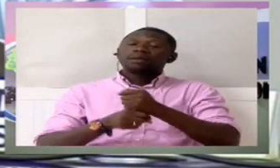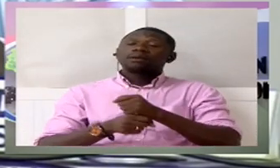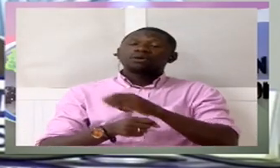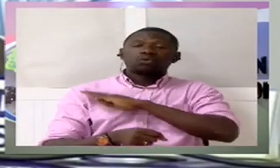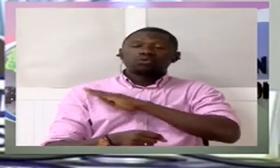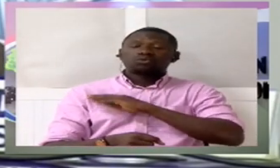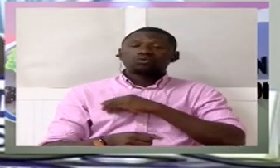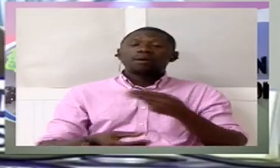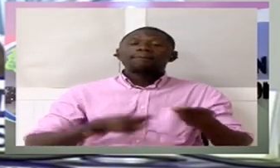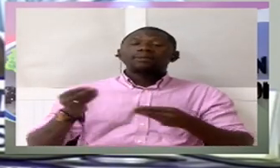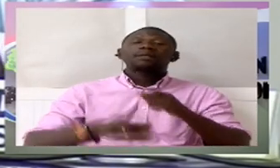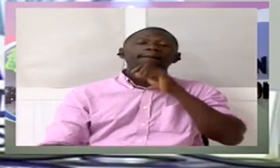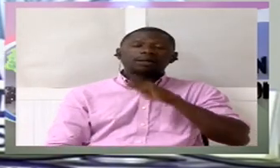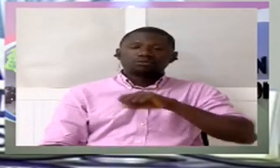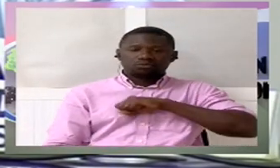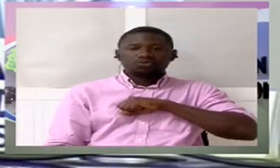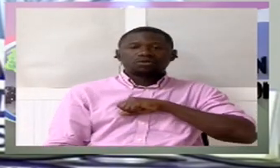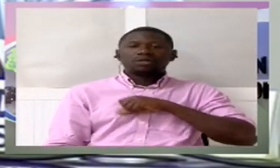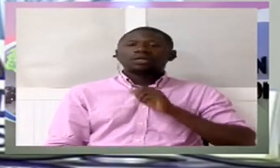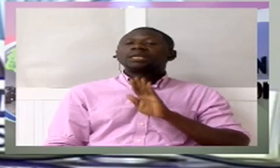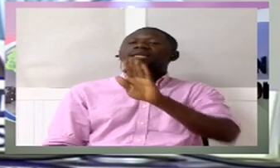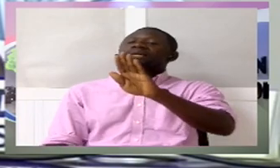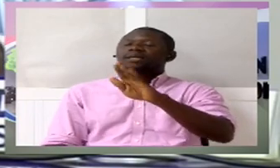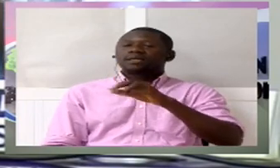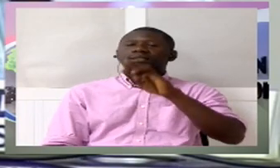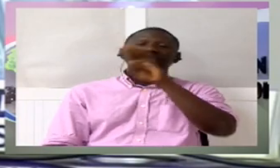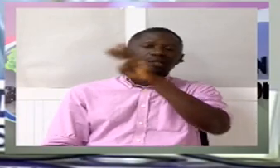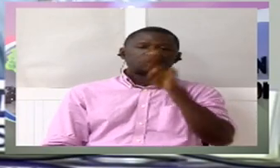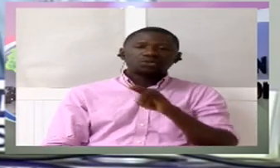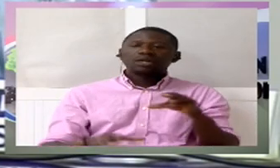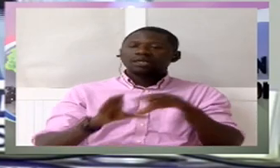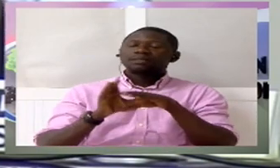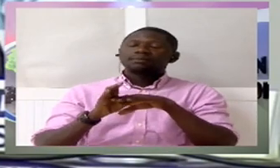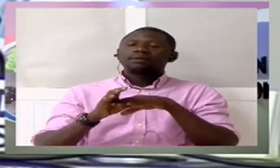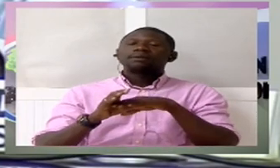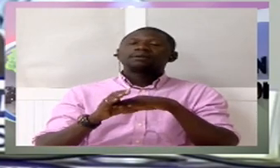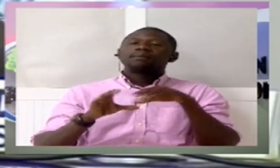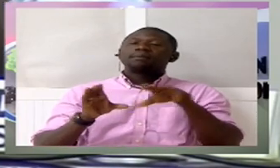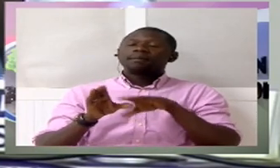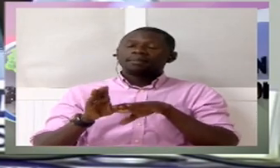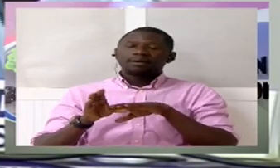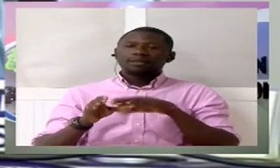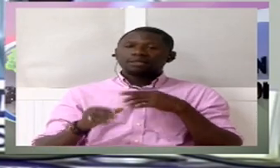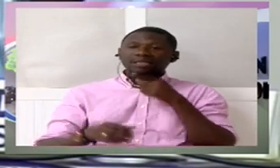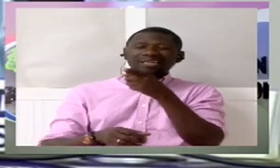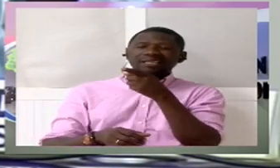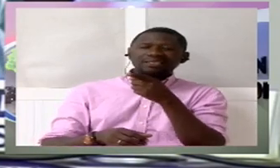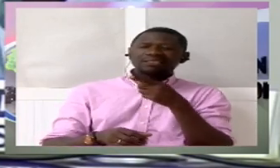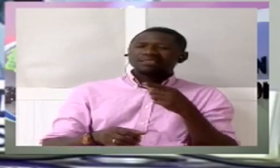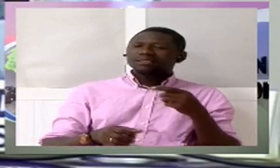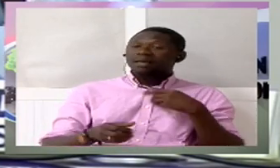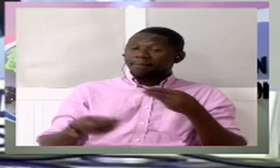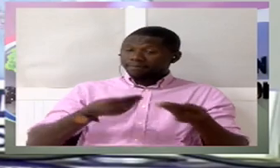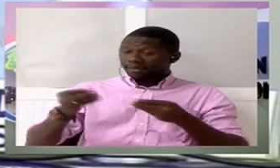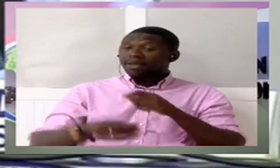also a businessman, and then later as a member of parliament. Was he a businessman while he was still a civil